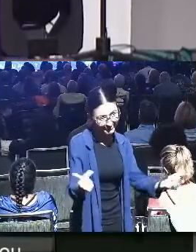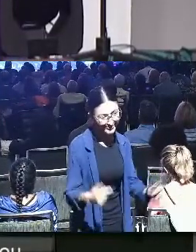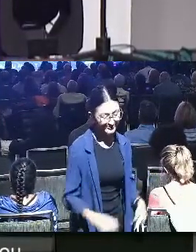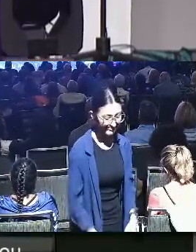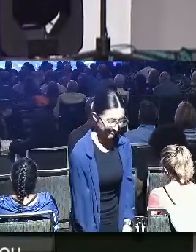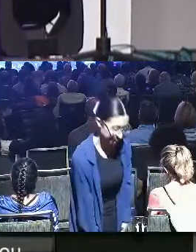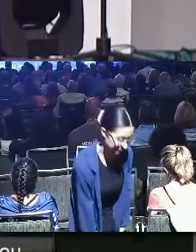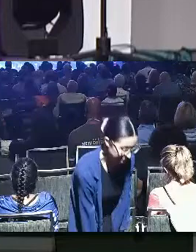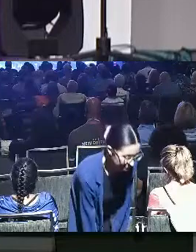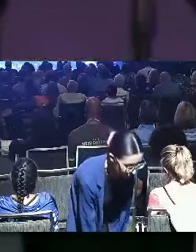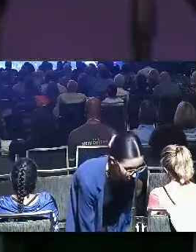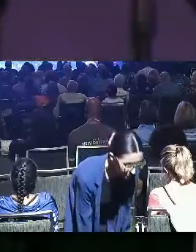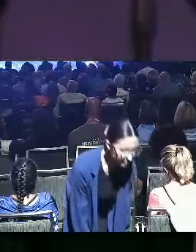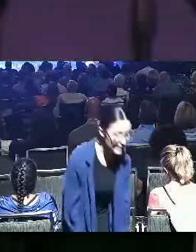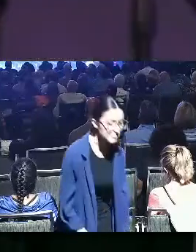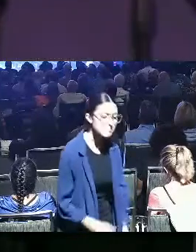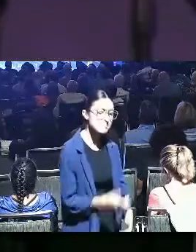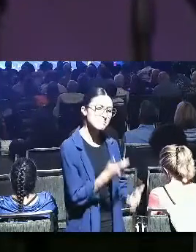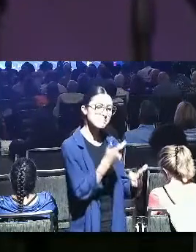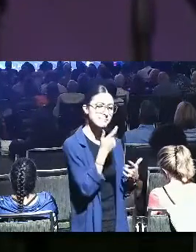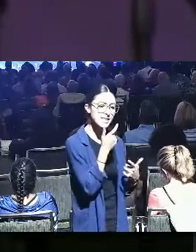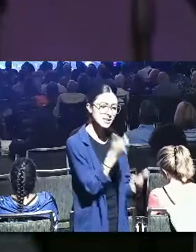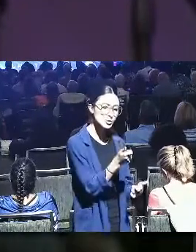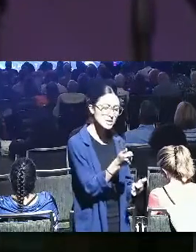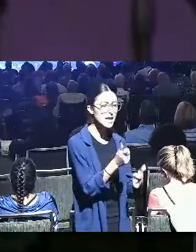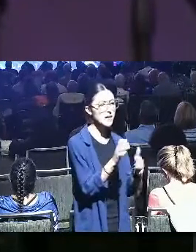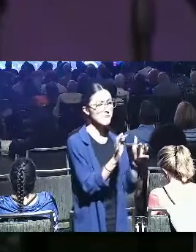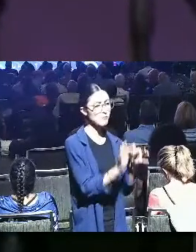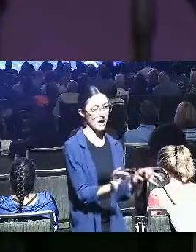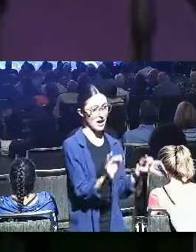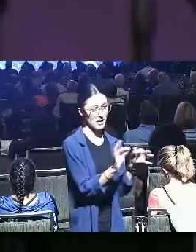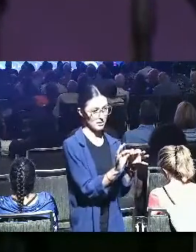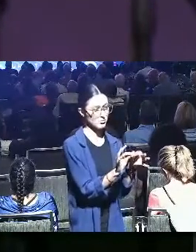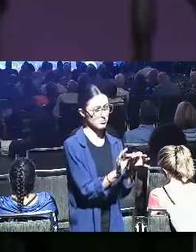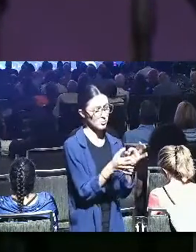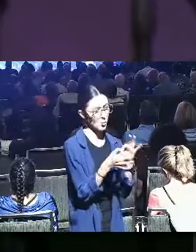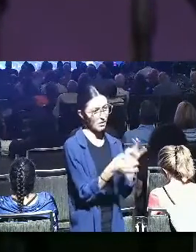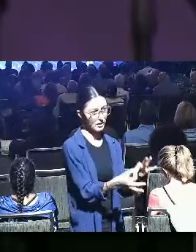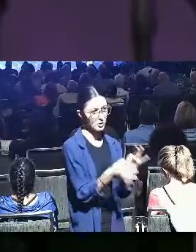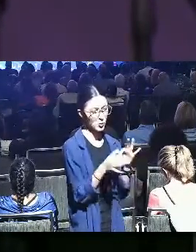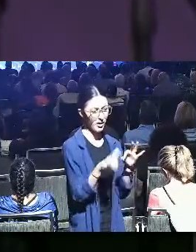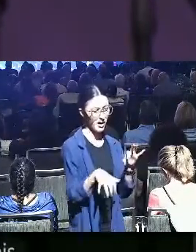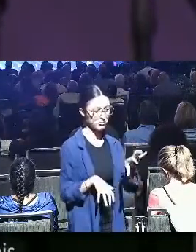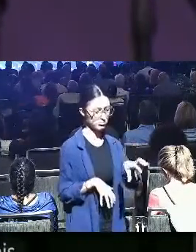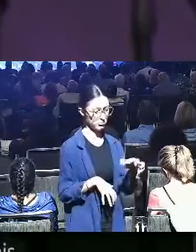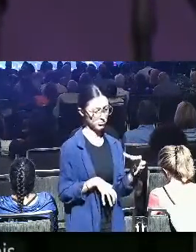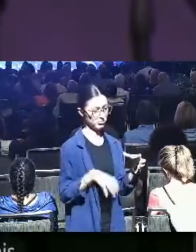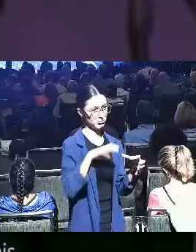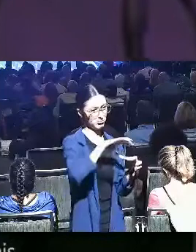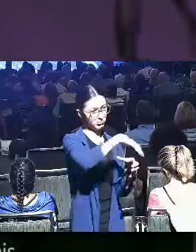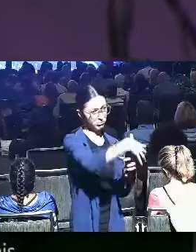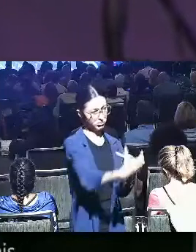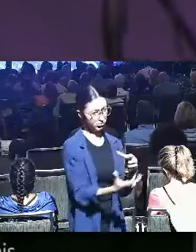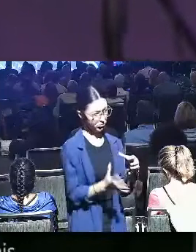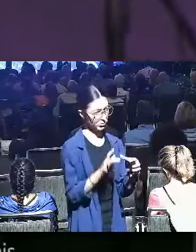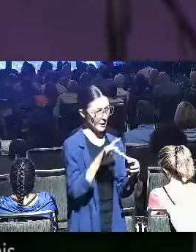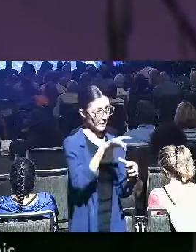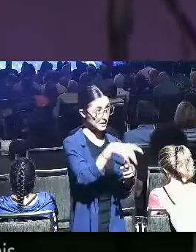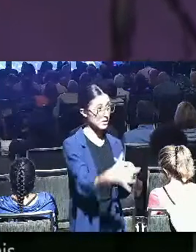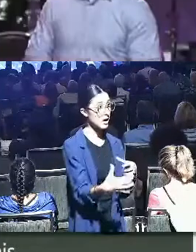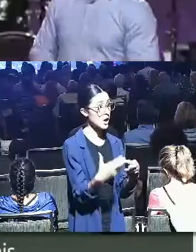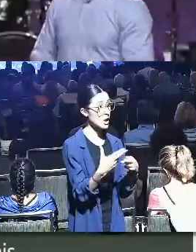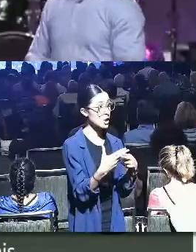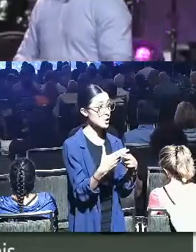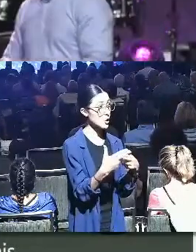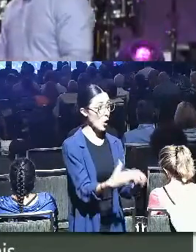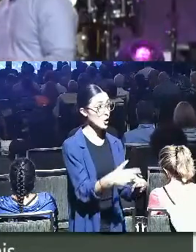You know, there's this interesting phrase when we start talking about this formless and empty void. It's called tohu wabohu,